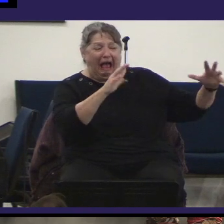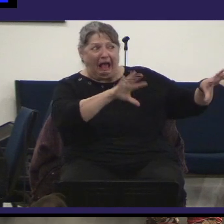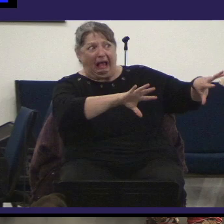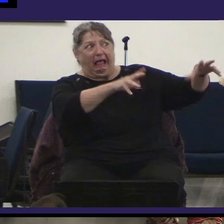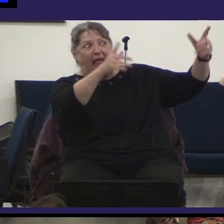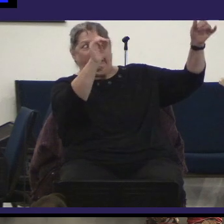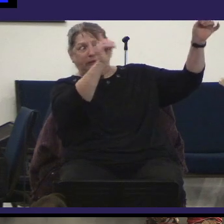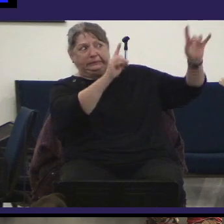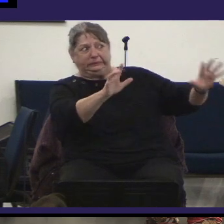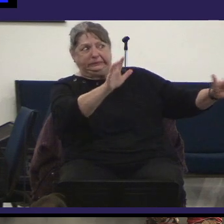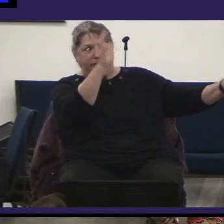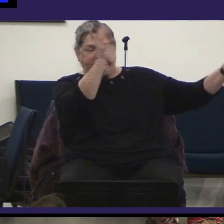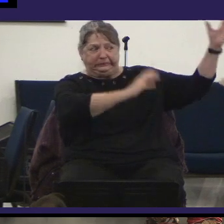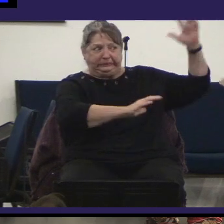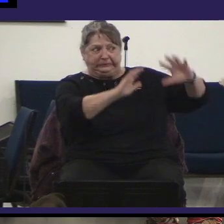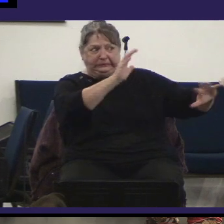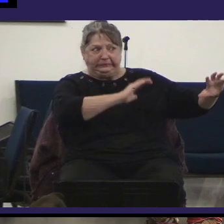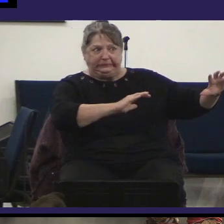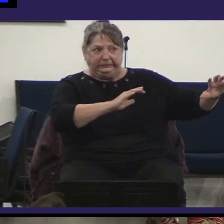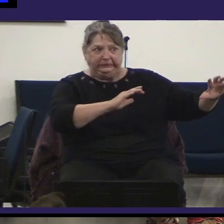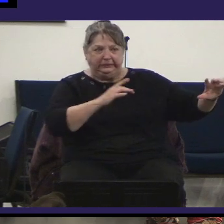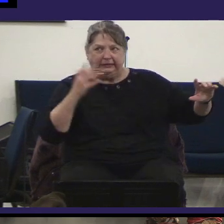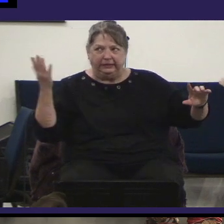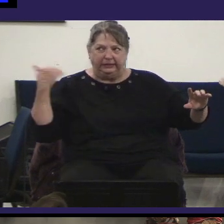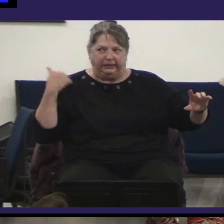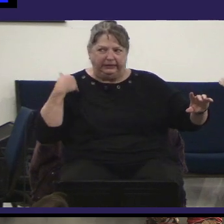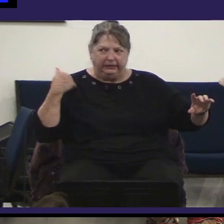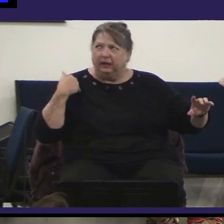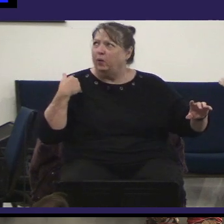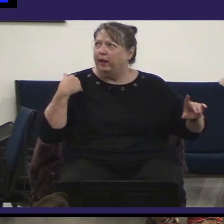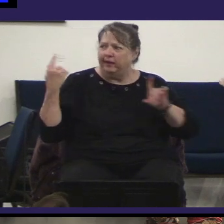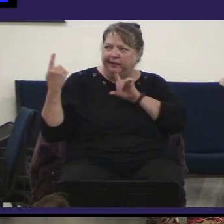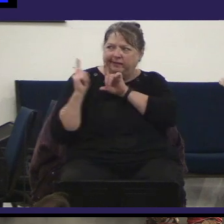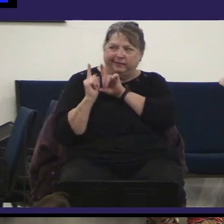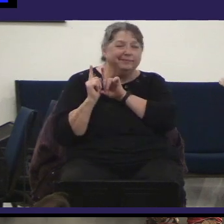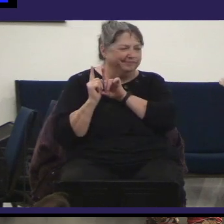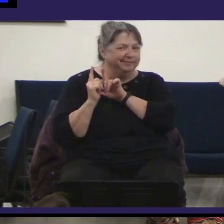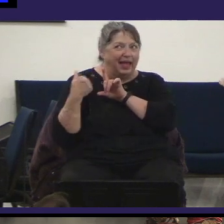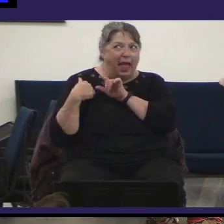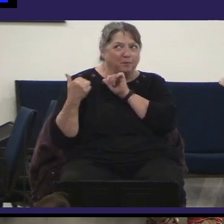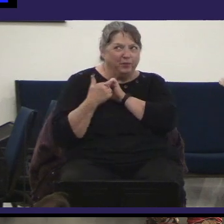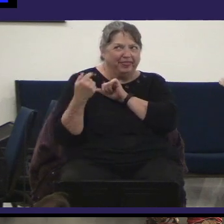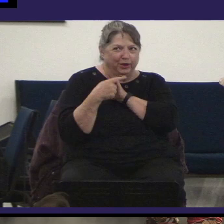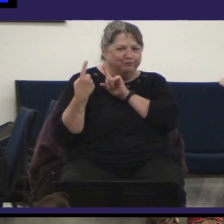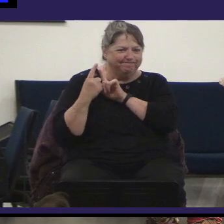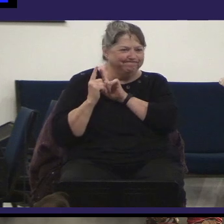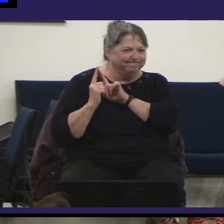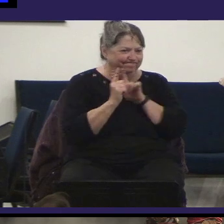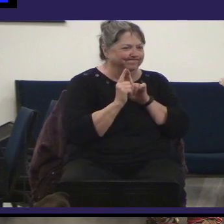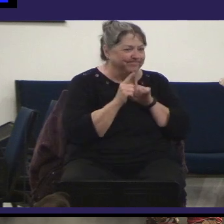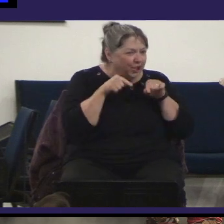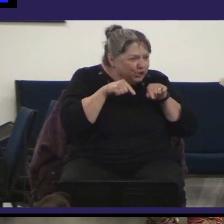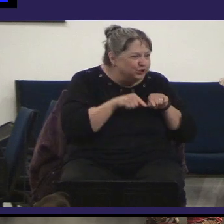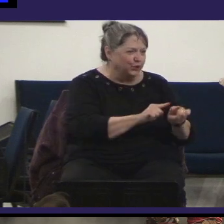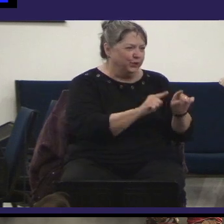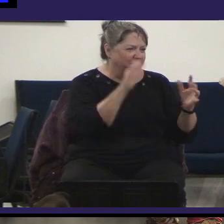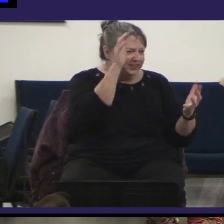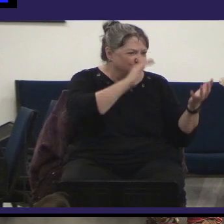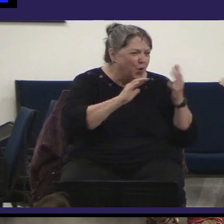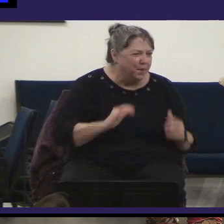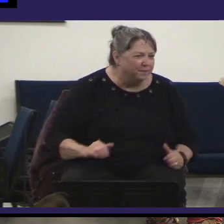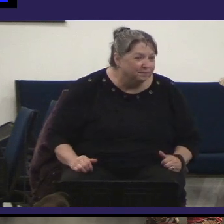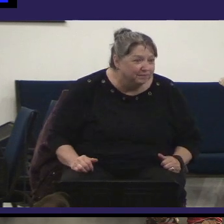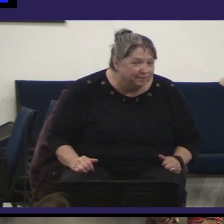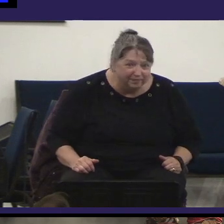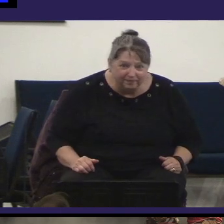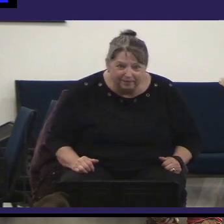He promises to see us through. He takes us through those storms. He takes us through those battles. He helps us to get through. Notice up on